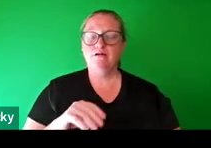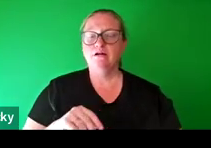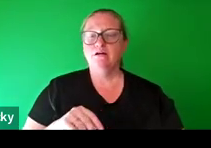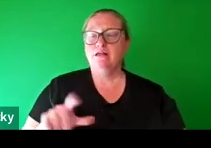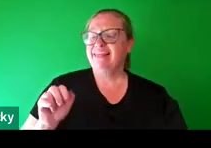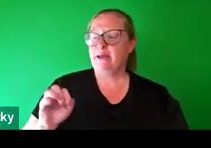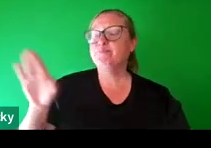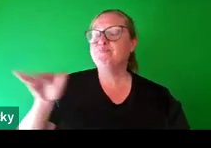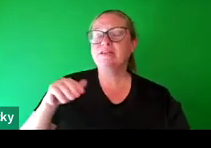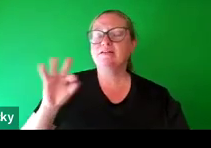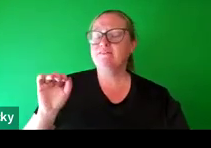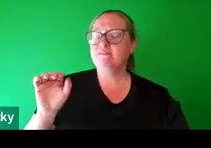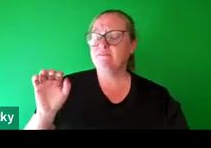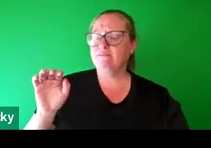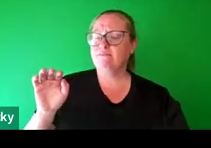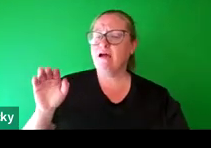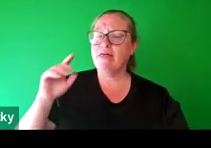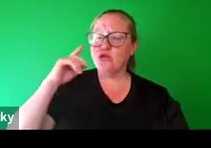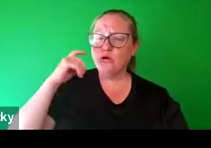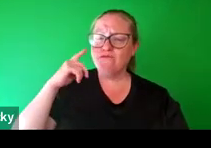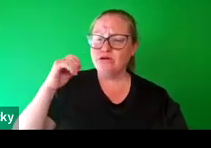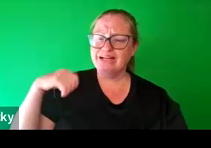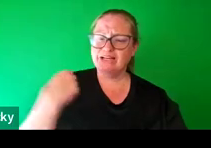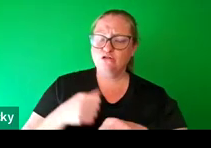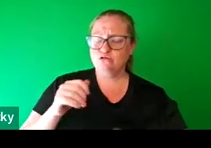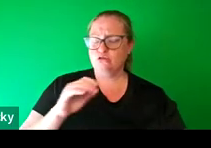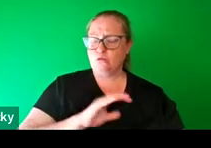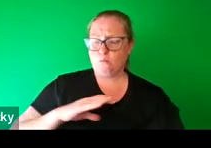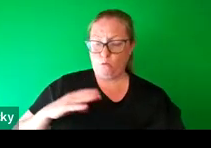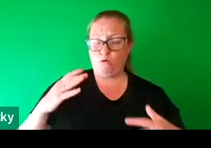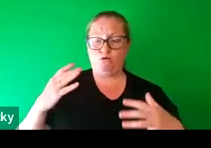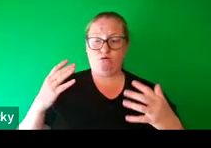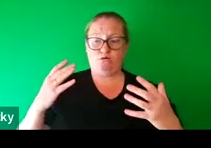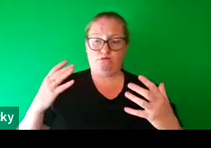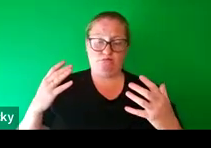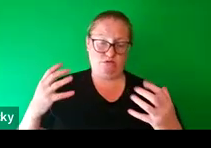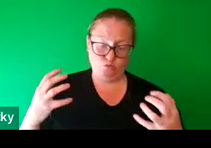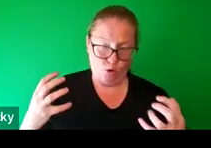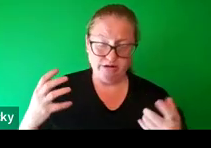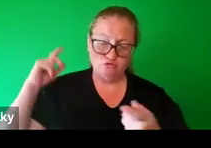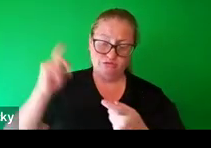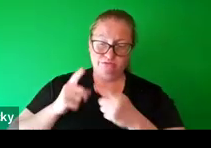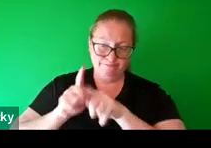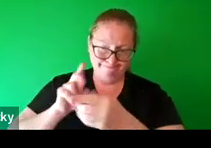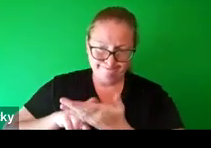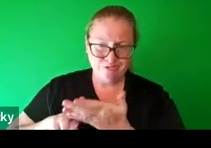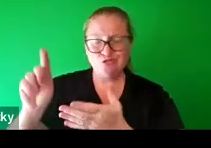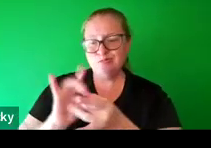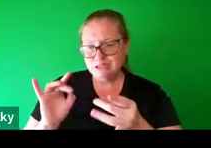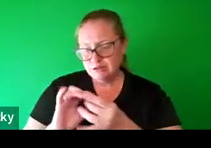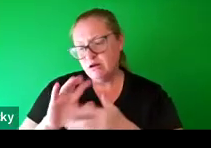now that the board had wanted the contractor and overall understanding, as you mentioned, of all the different layers